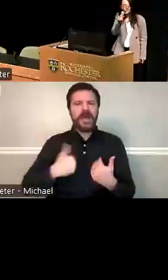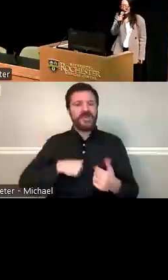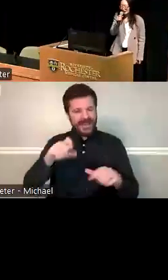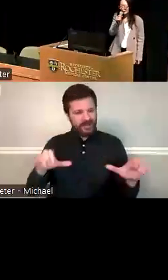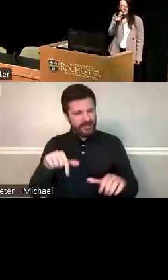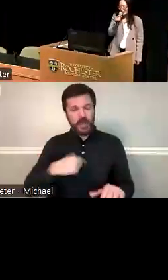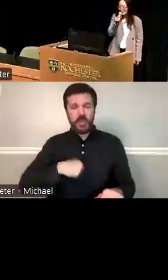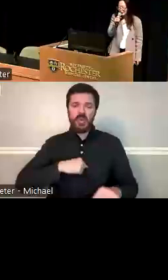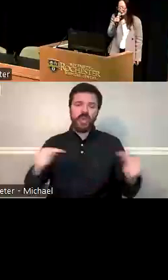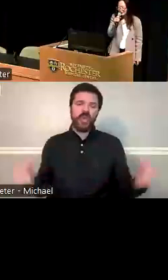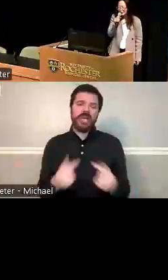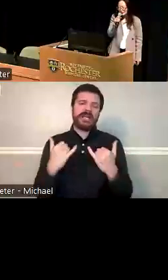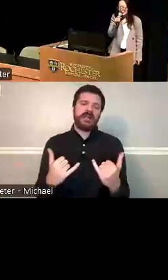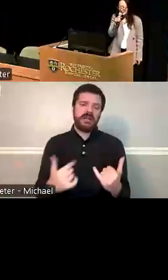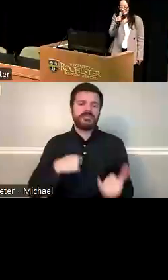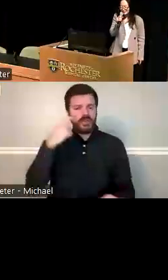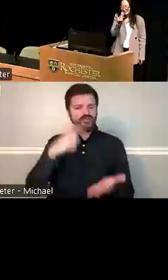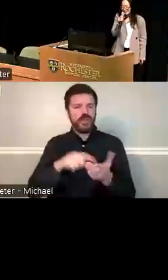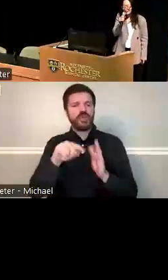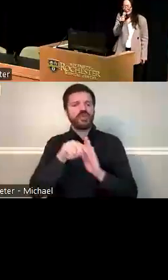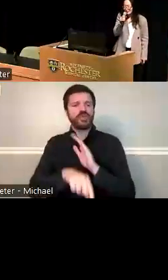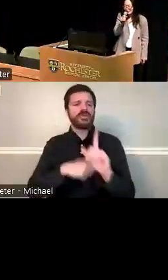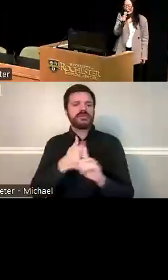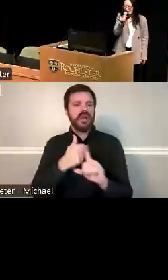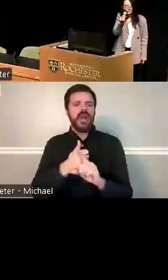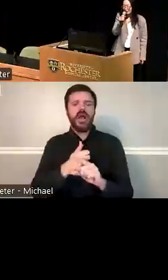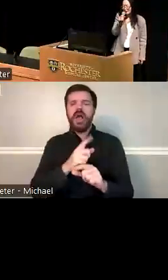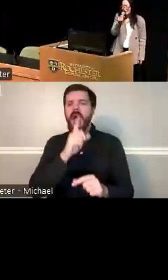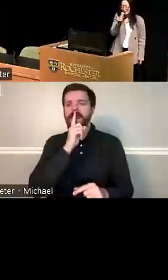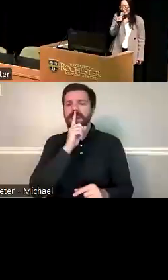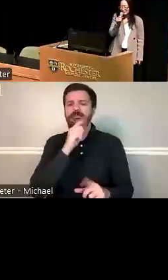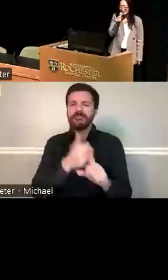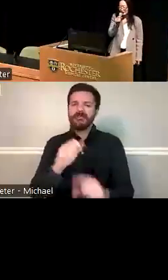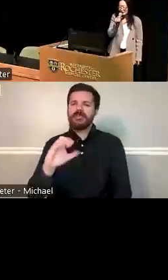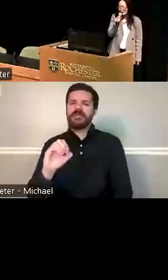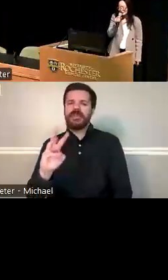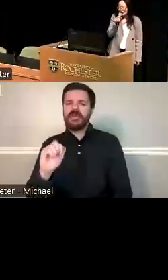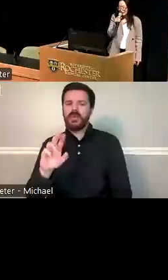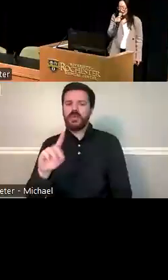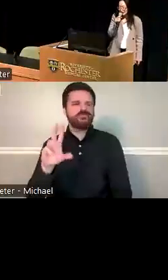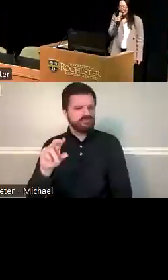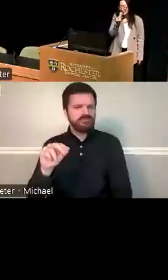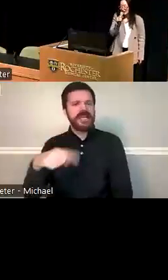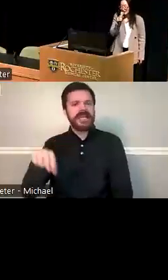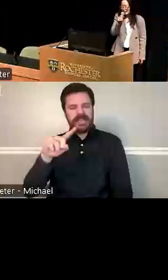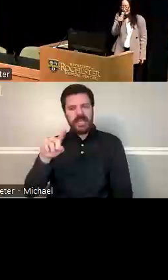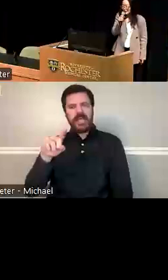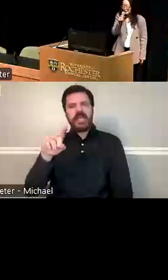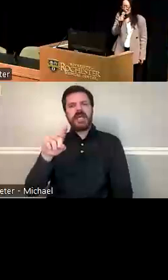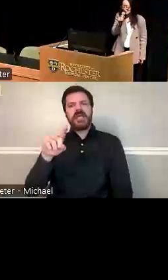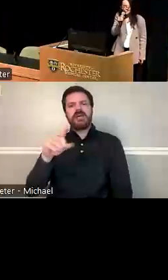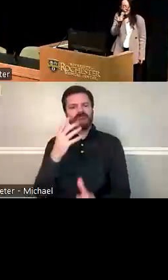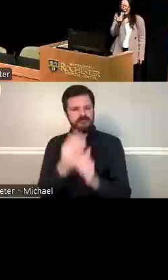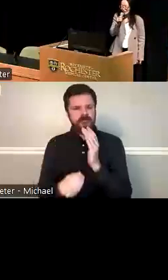hurting right now. I recognize suicide doesn't mean the person's a coward. They've fallen for the enemy of